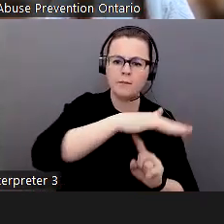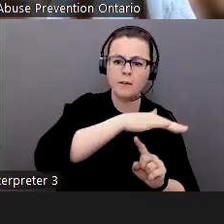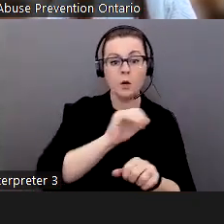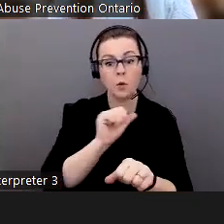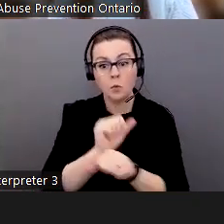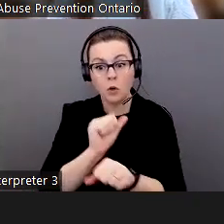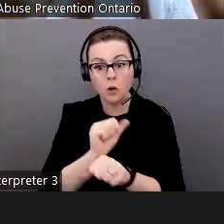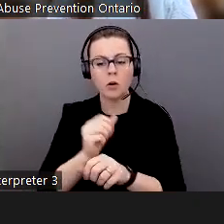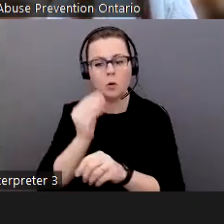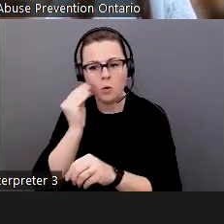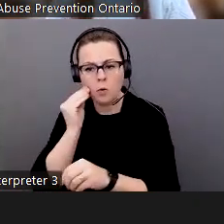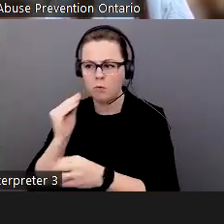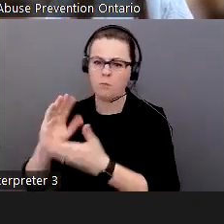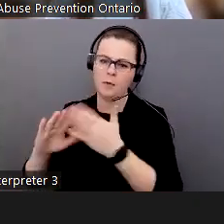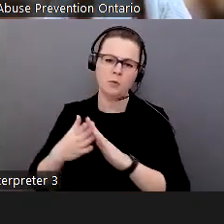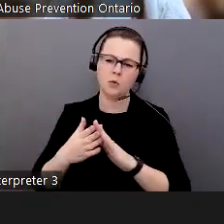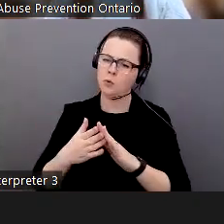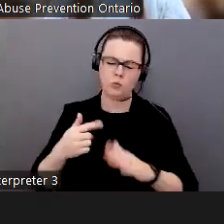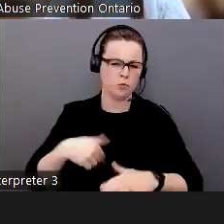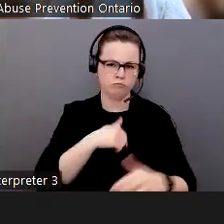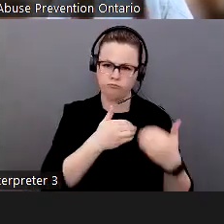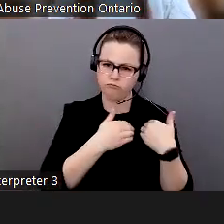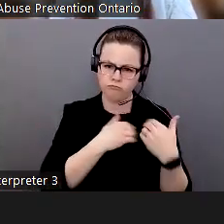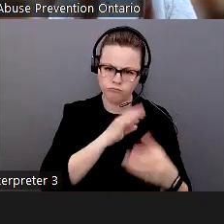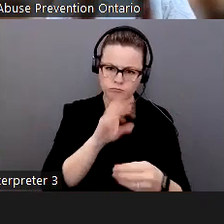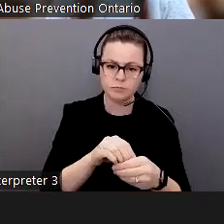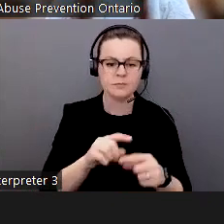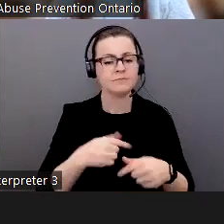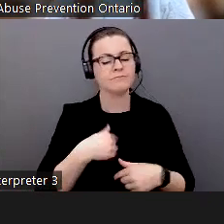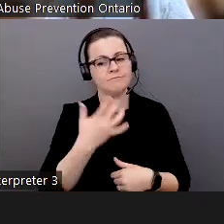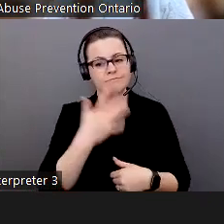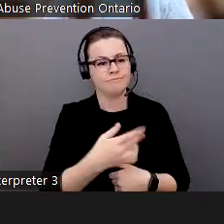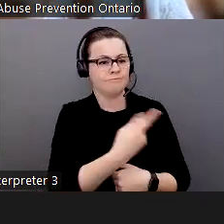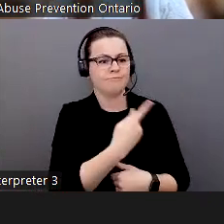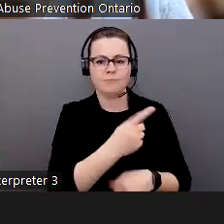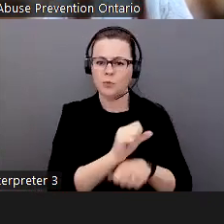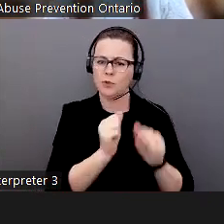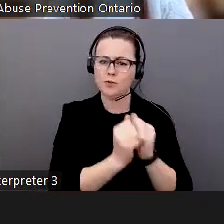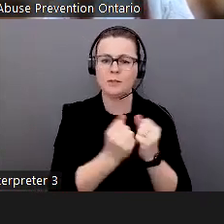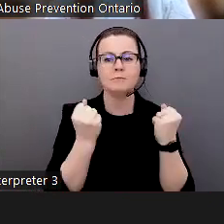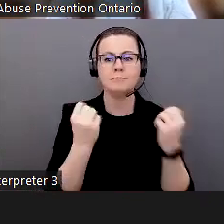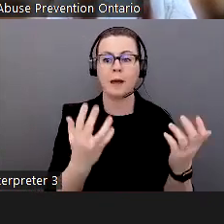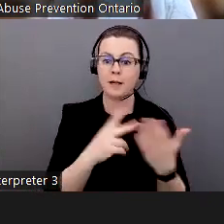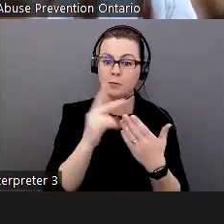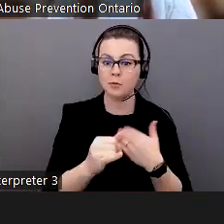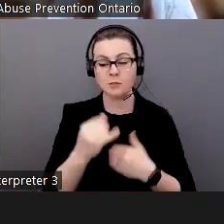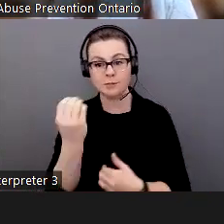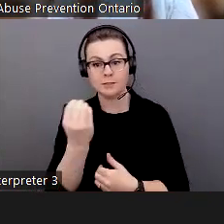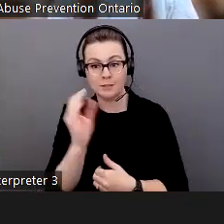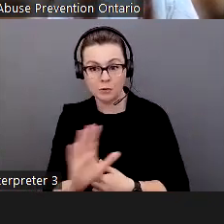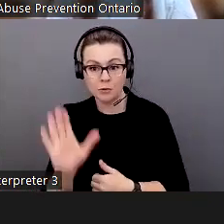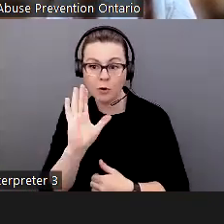and continue to work with Margaret on many projects, not only within Ontario, but nationally,